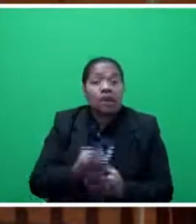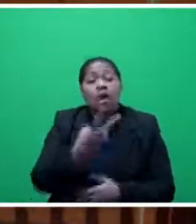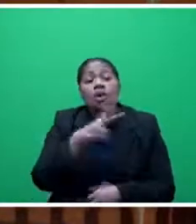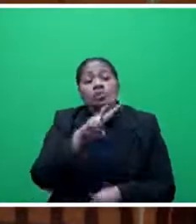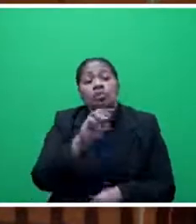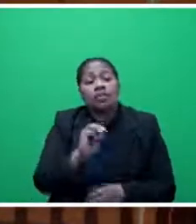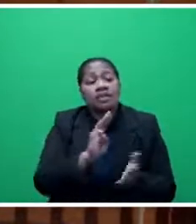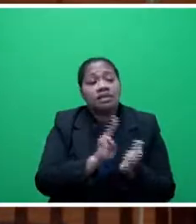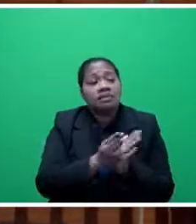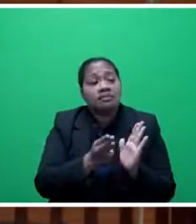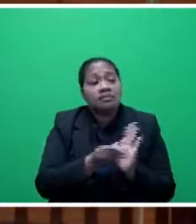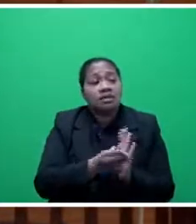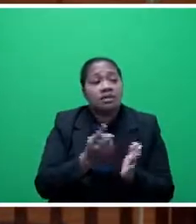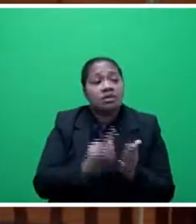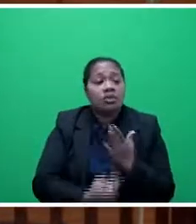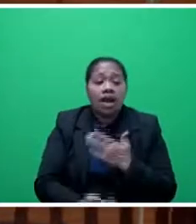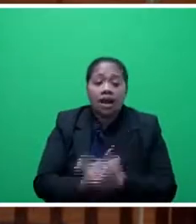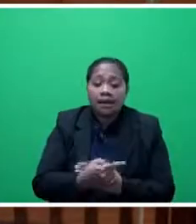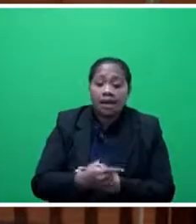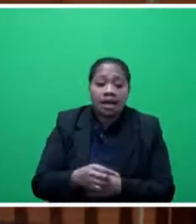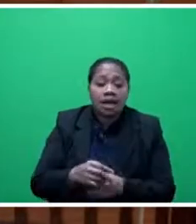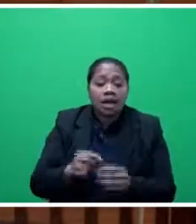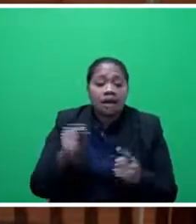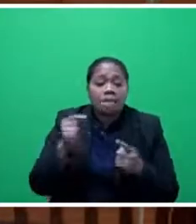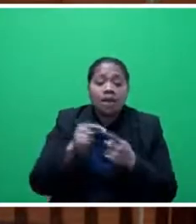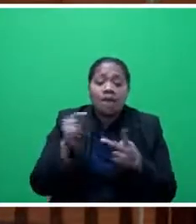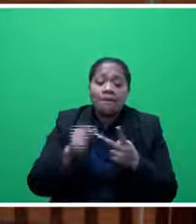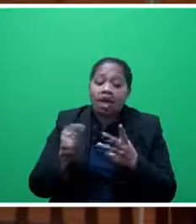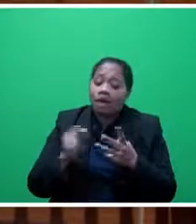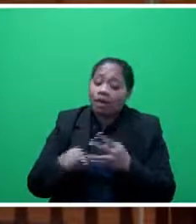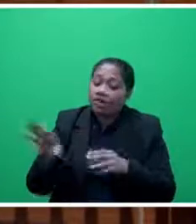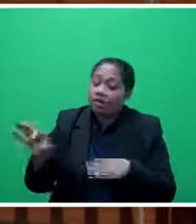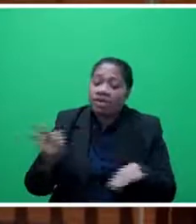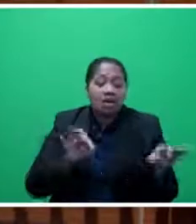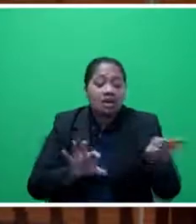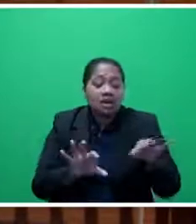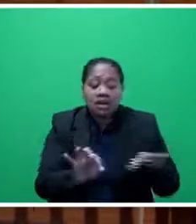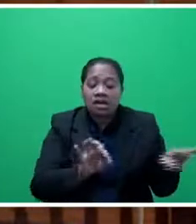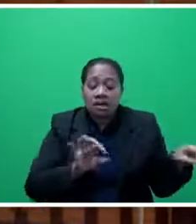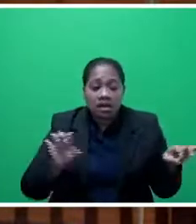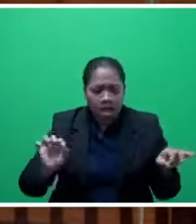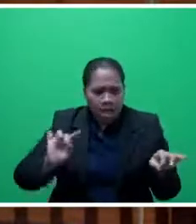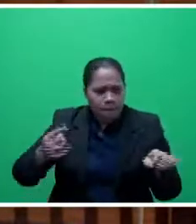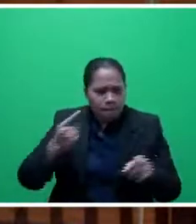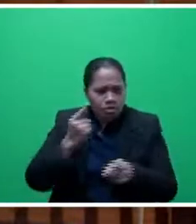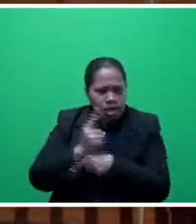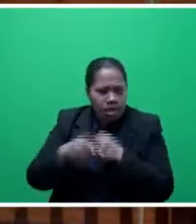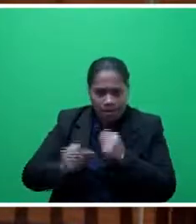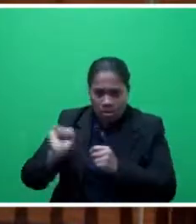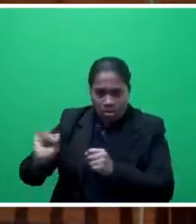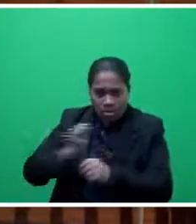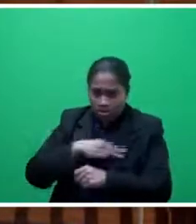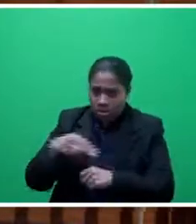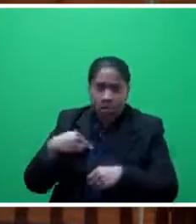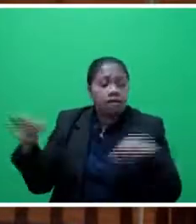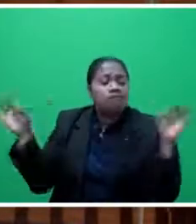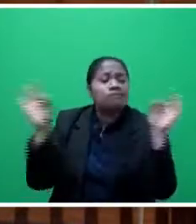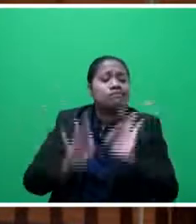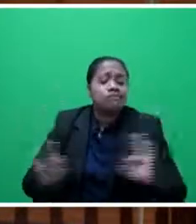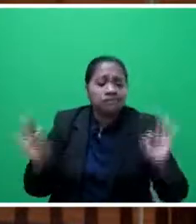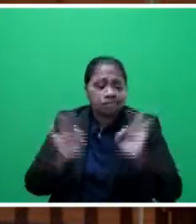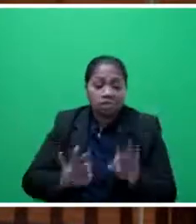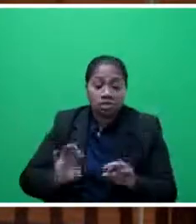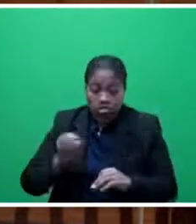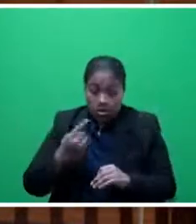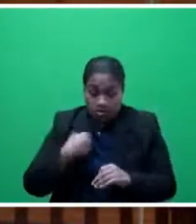minutes rebutting everybody and talking nothing about his ministry. And I'm saying here, again, he should do